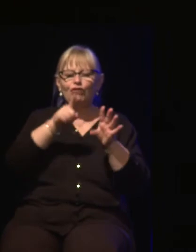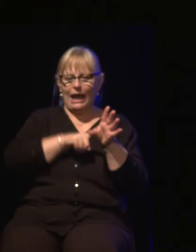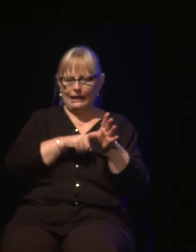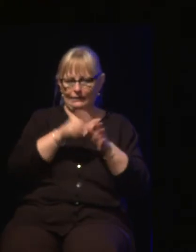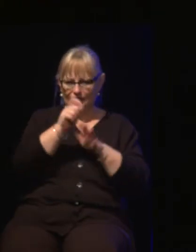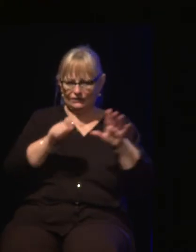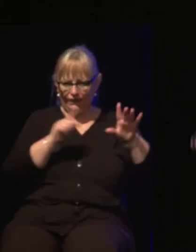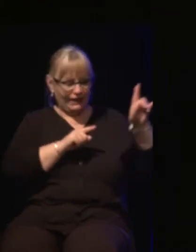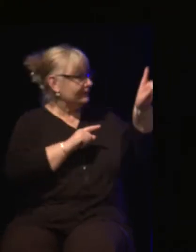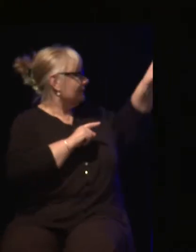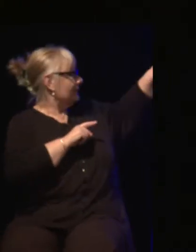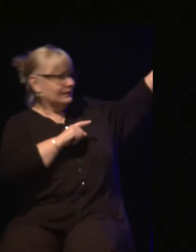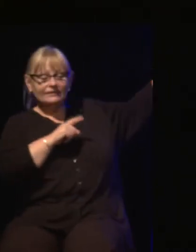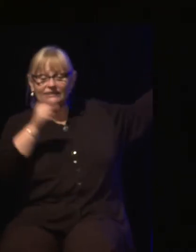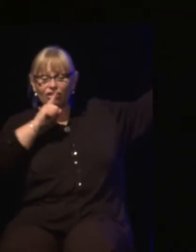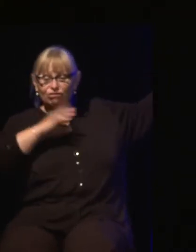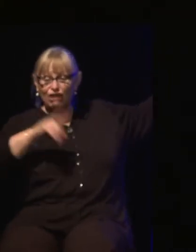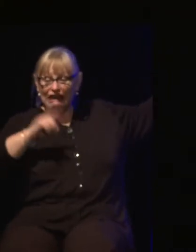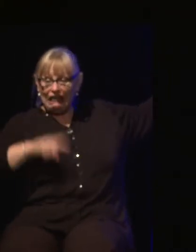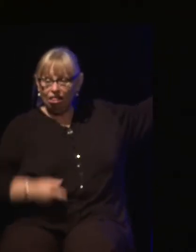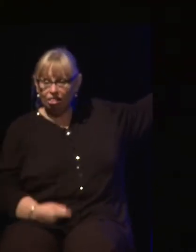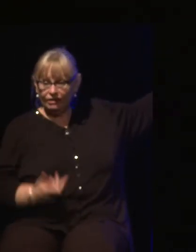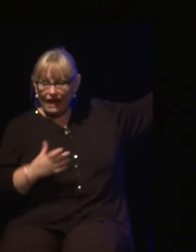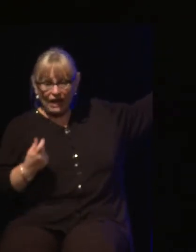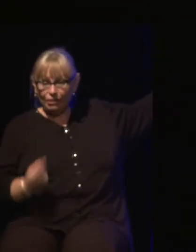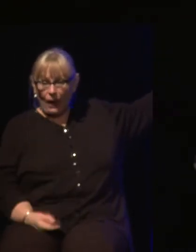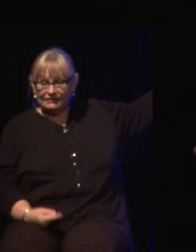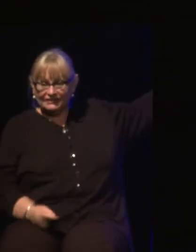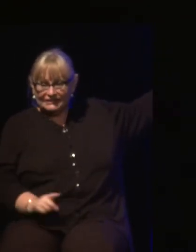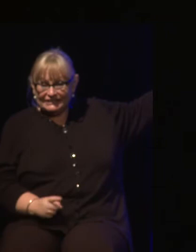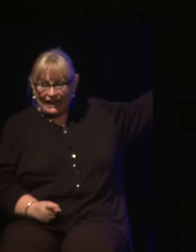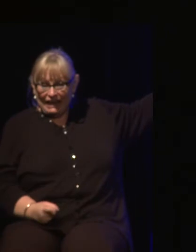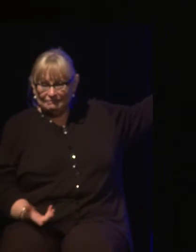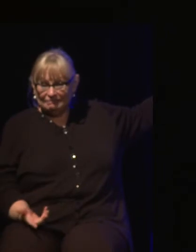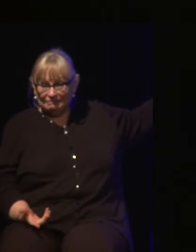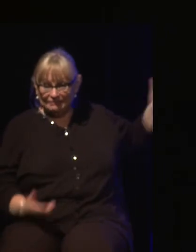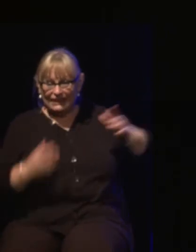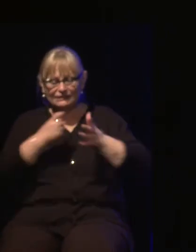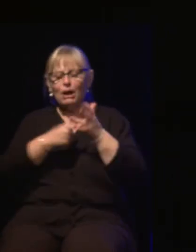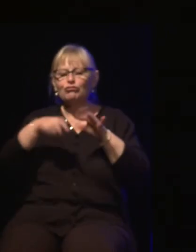This is Red Hill, again, same house as the previous interior, by the famous architect Robin Boyd.